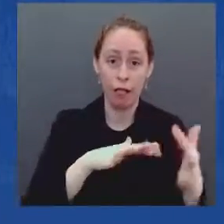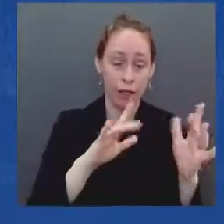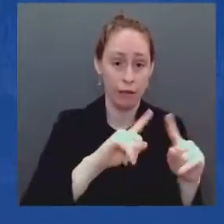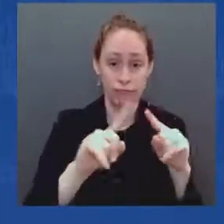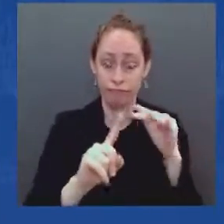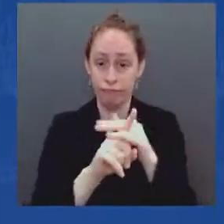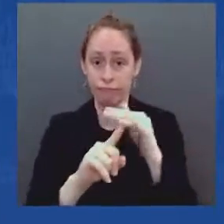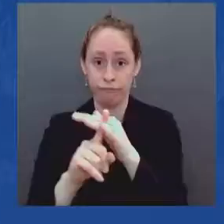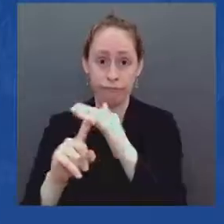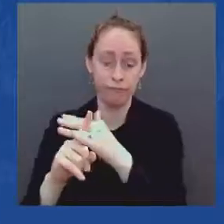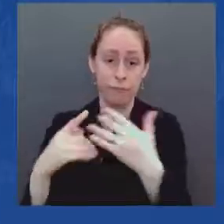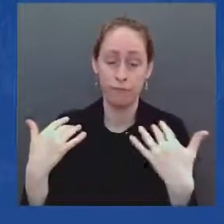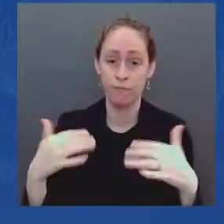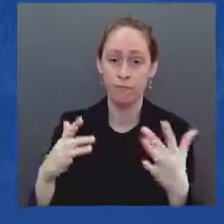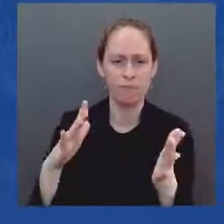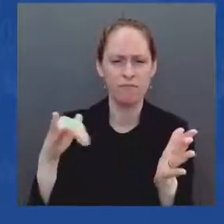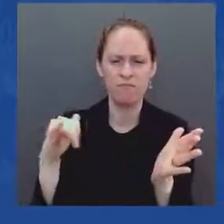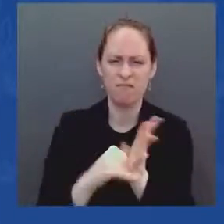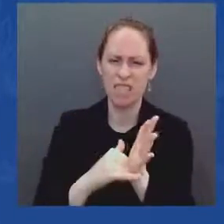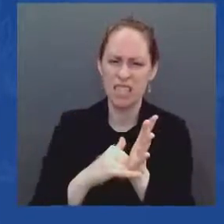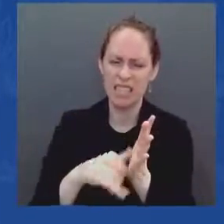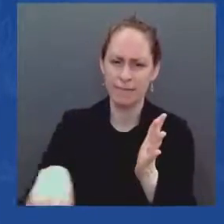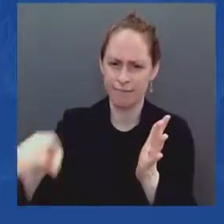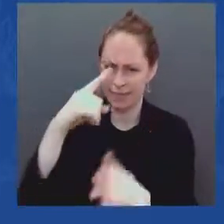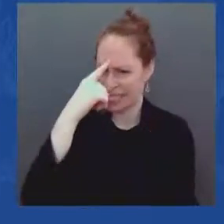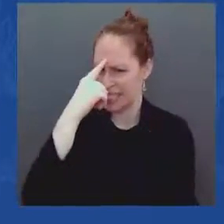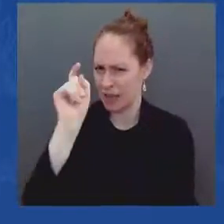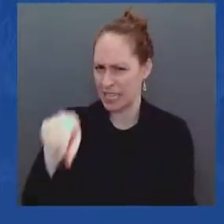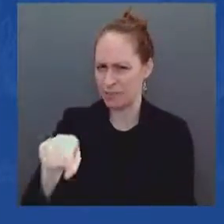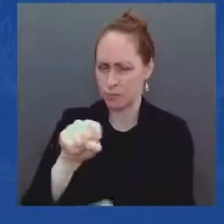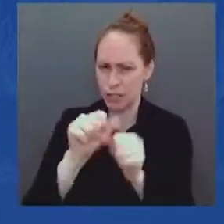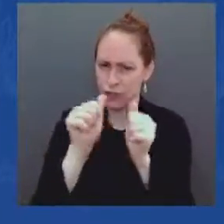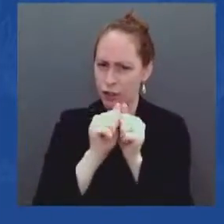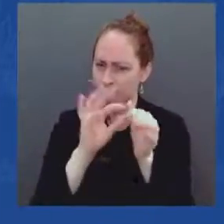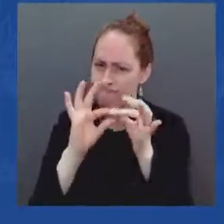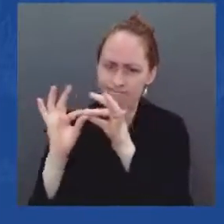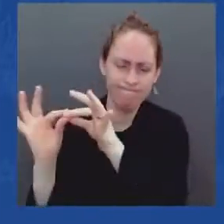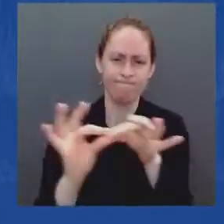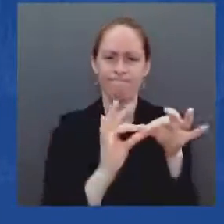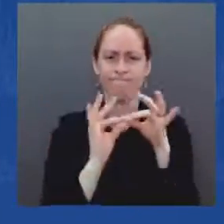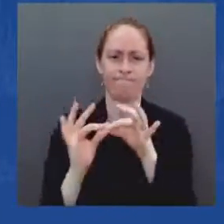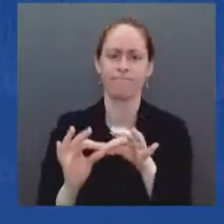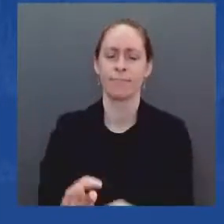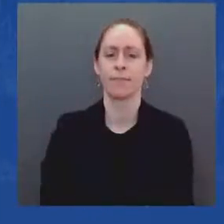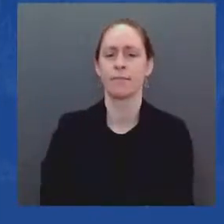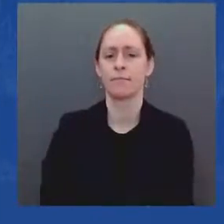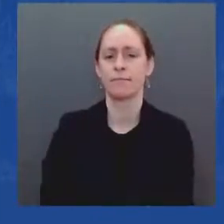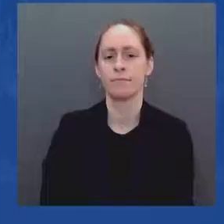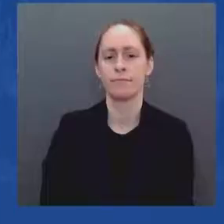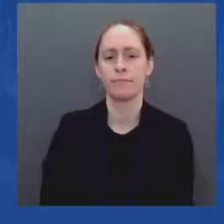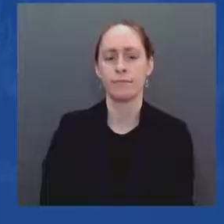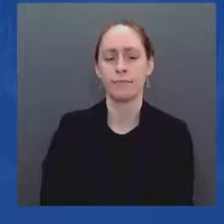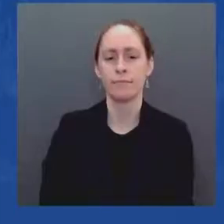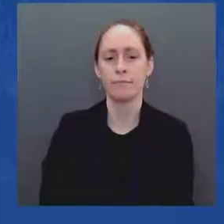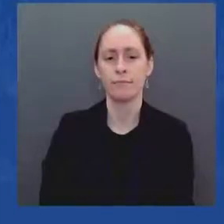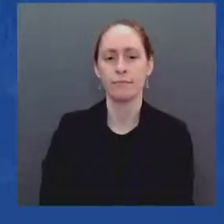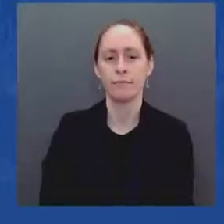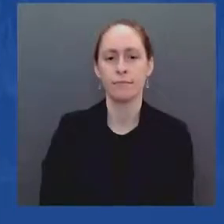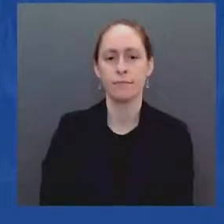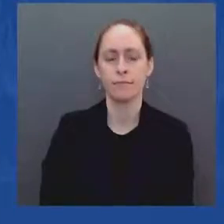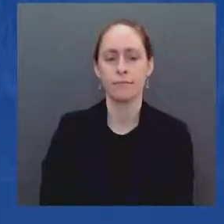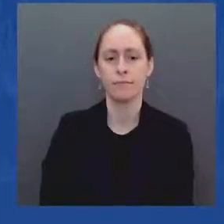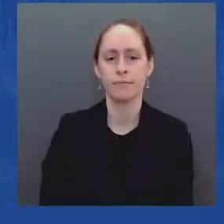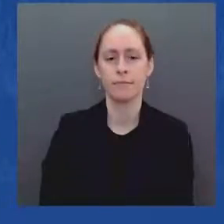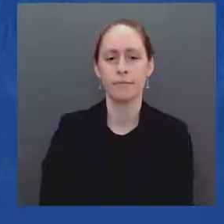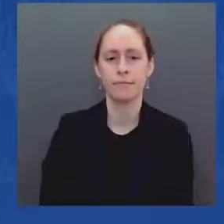tradition that I know this organization cares about deeply, which is showing that when we, in particular, face crises,